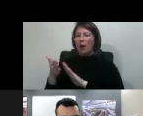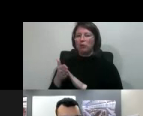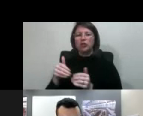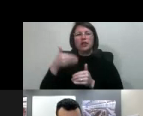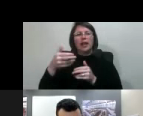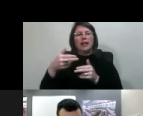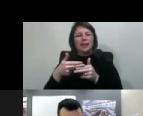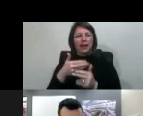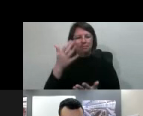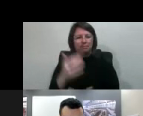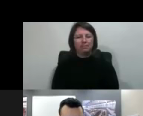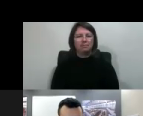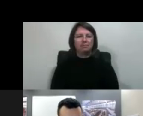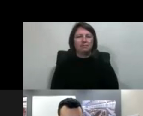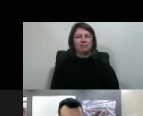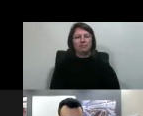Kat.